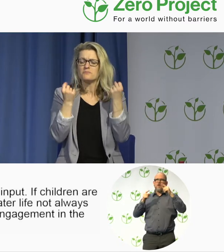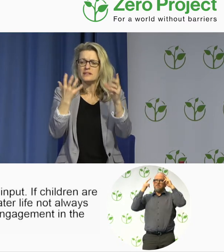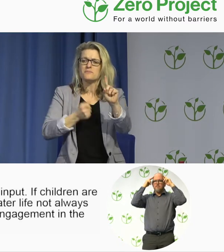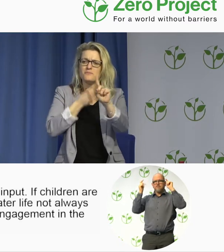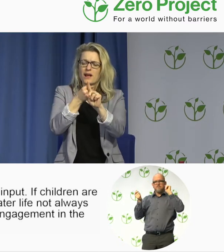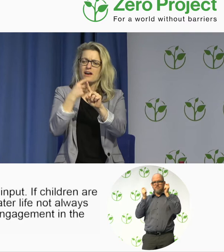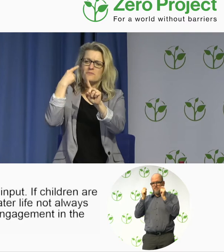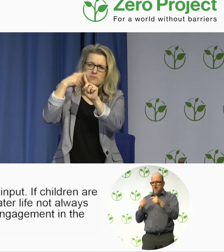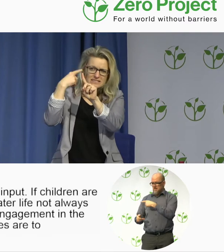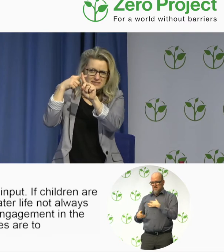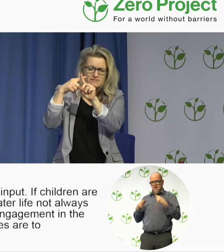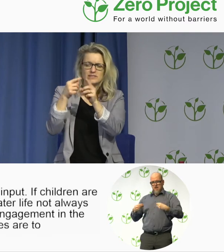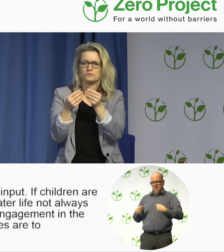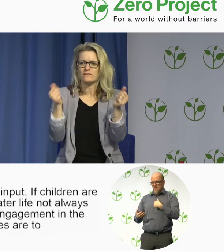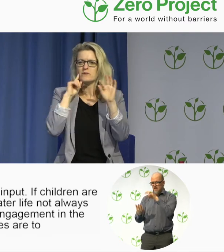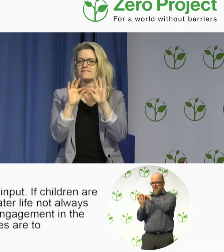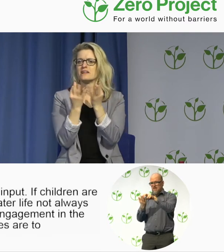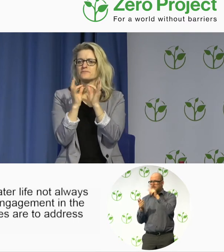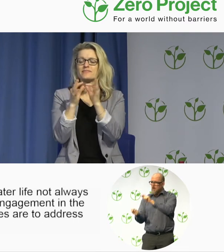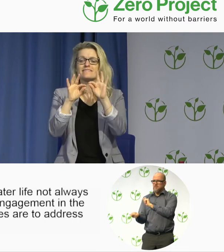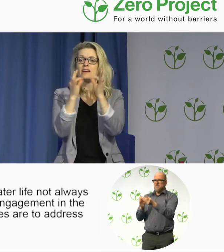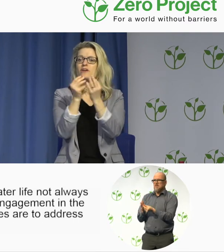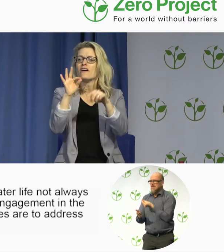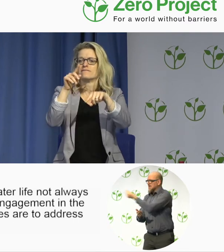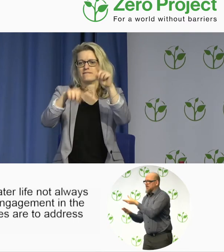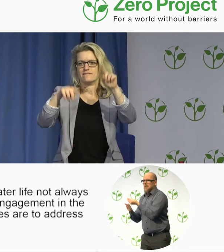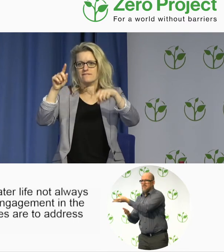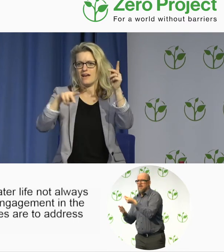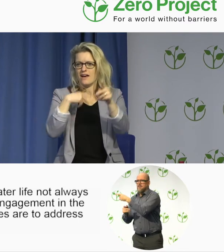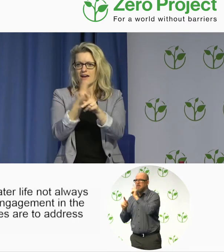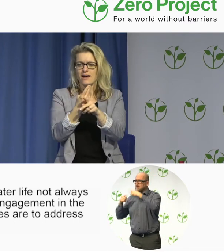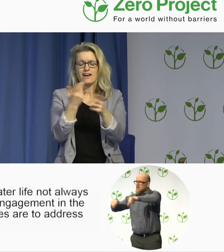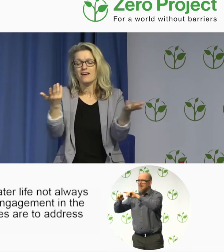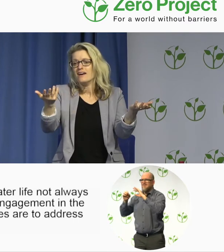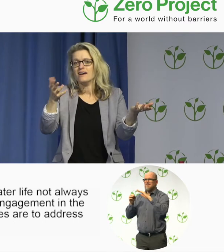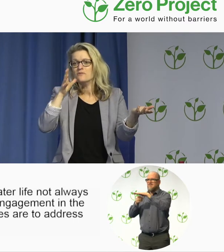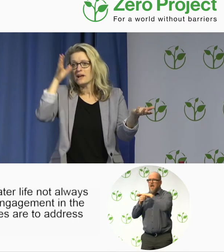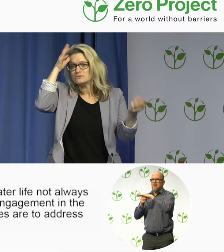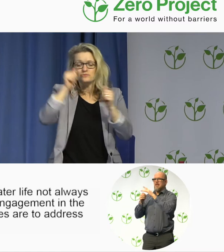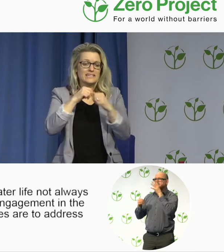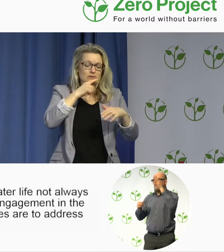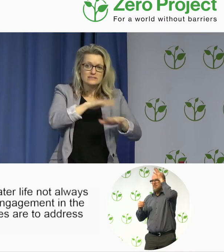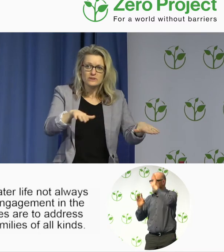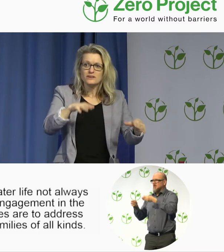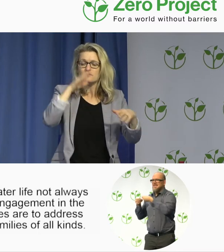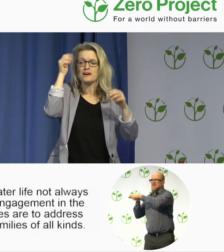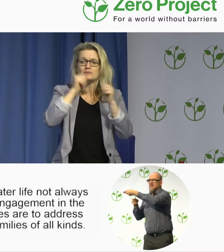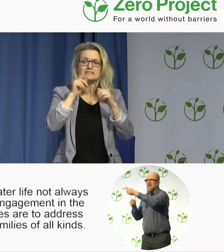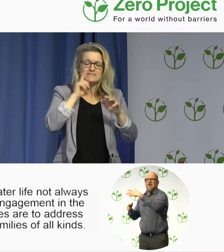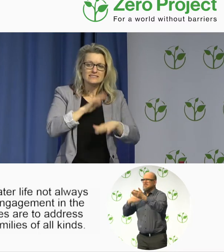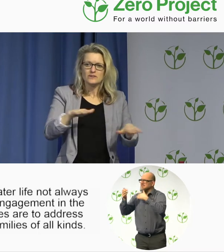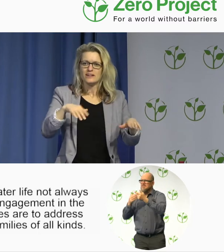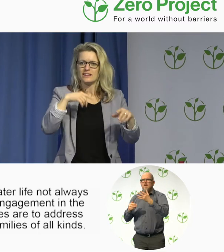how critical these issues are to address early in life and to create positive solutions for families of all